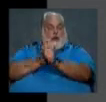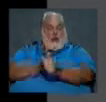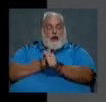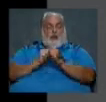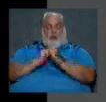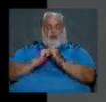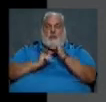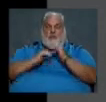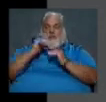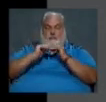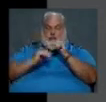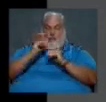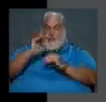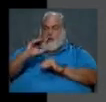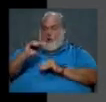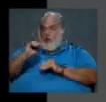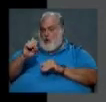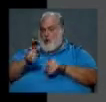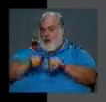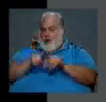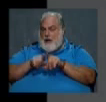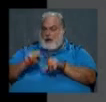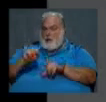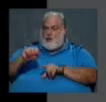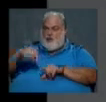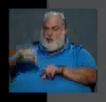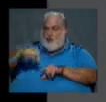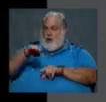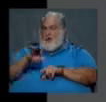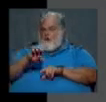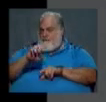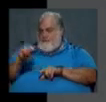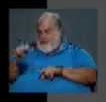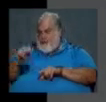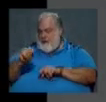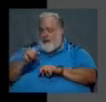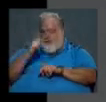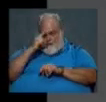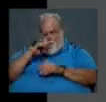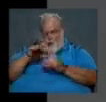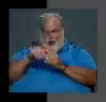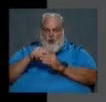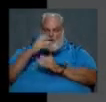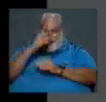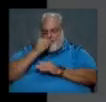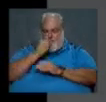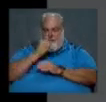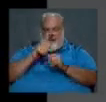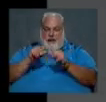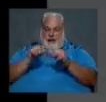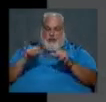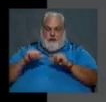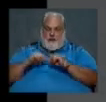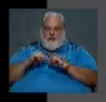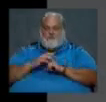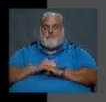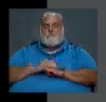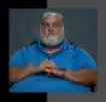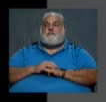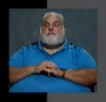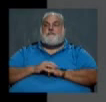as the amount of square footage for the dwelling as well as the sleeping areas. The